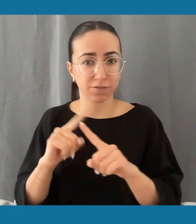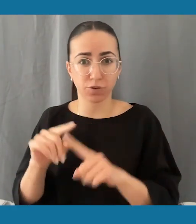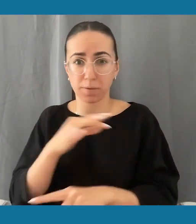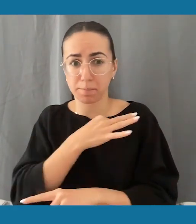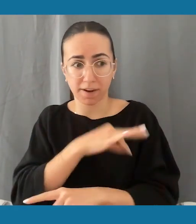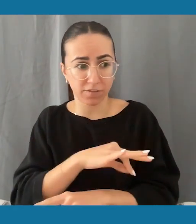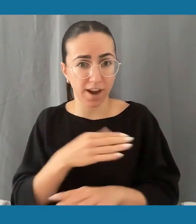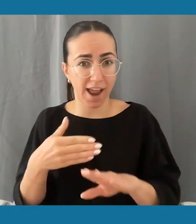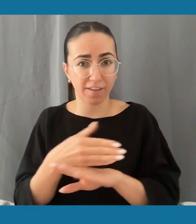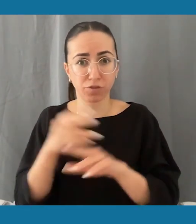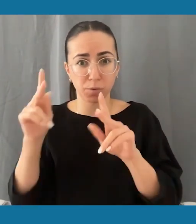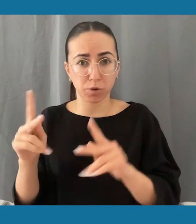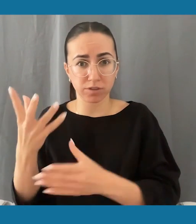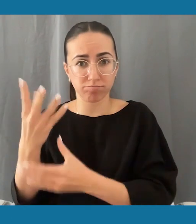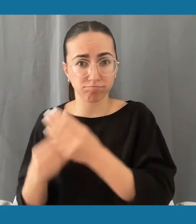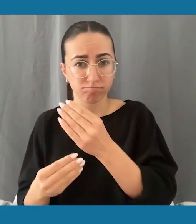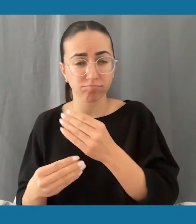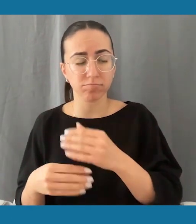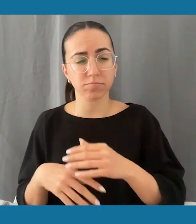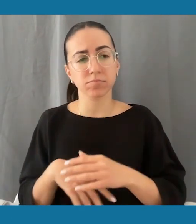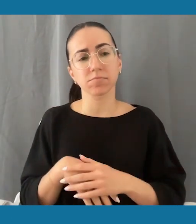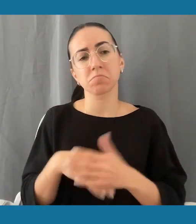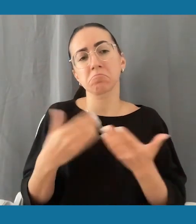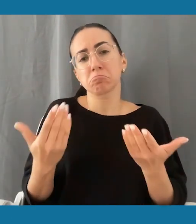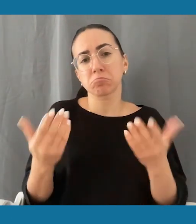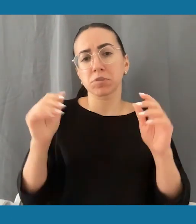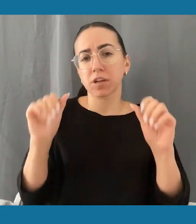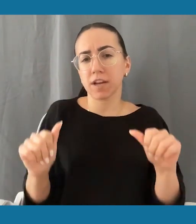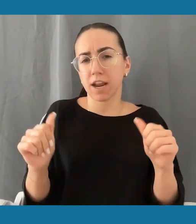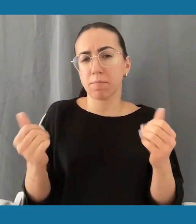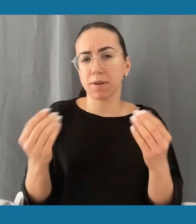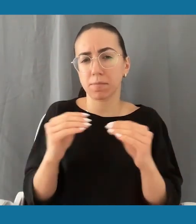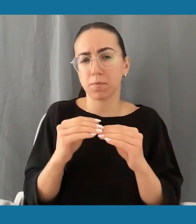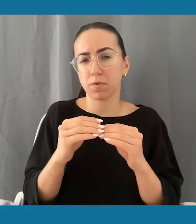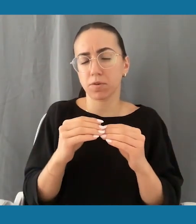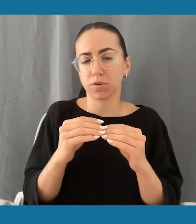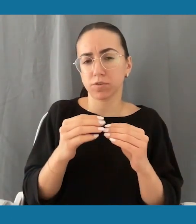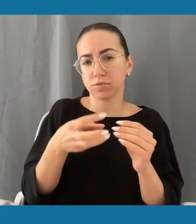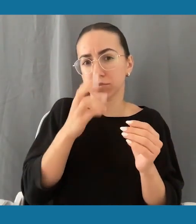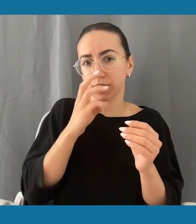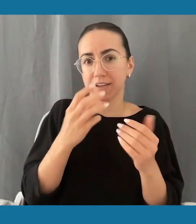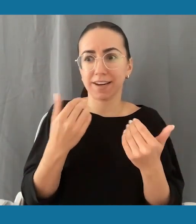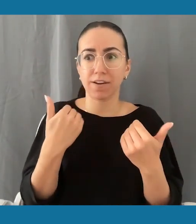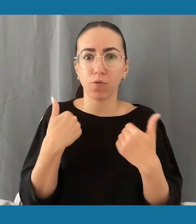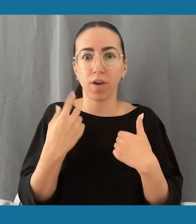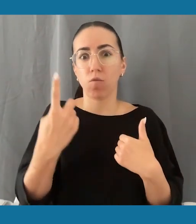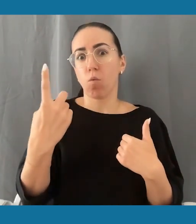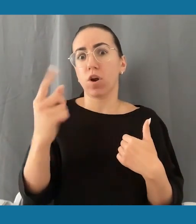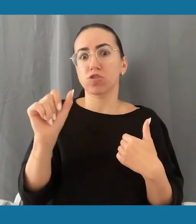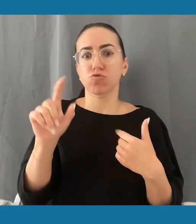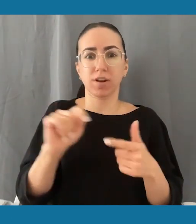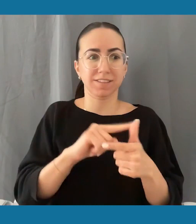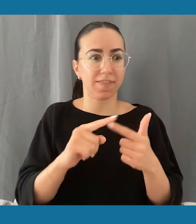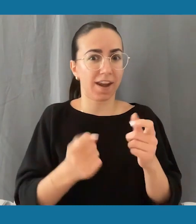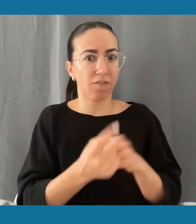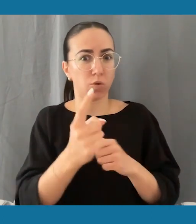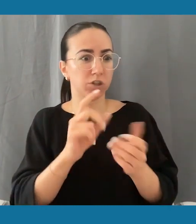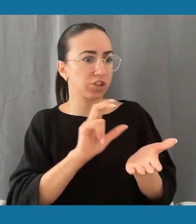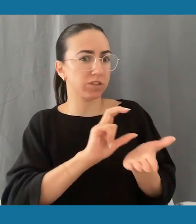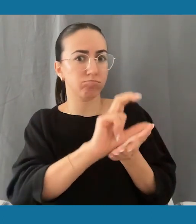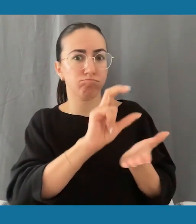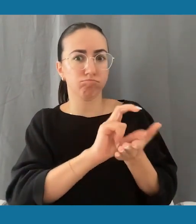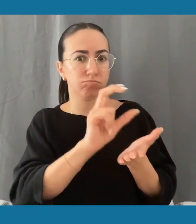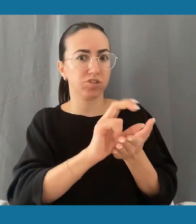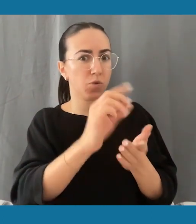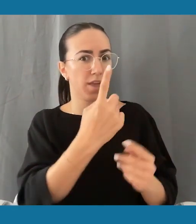person dies, it could be more streamlined if we only had one trust and everybody contributed to the same trust. So we really